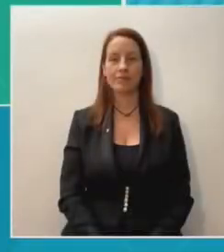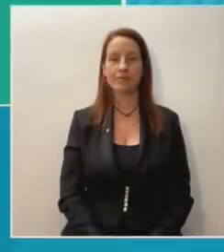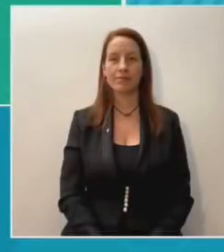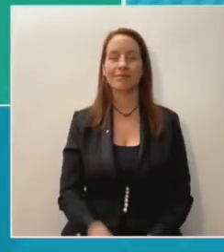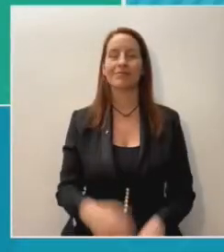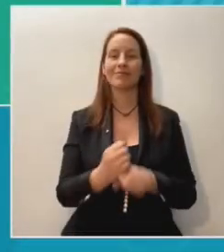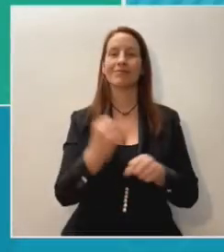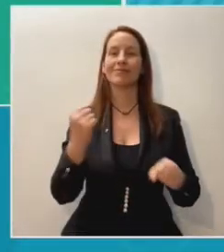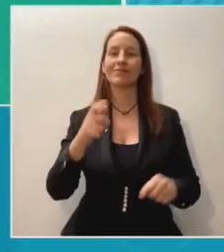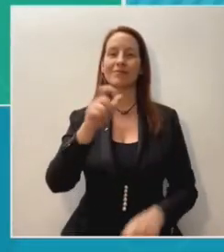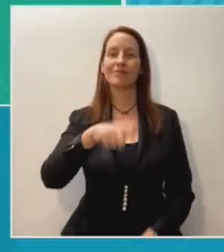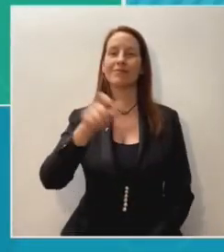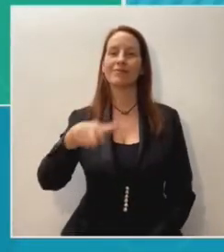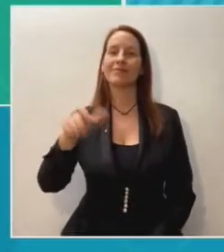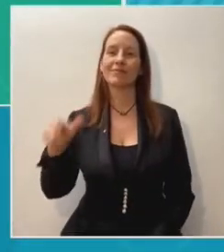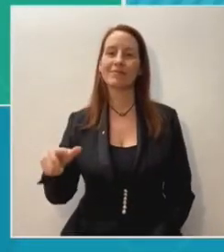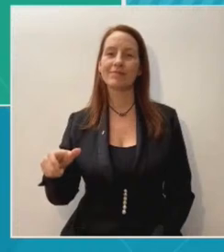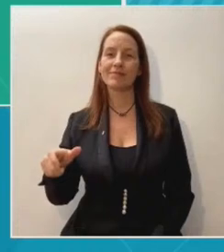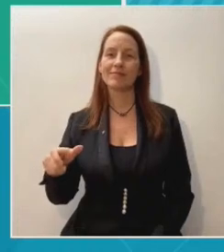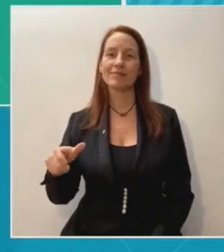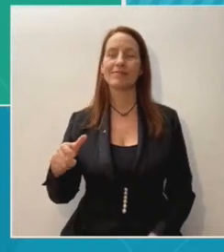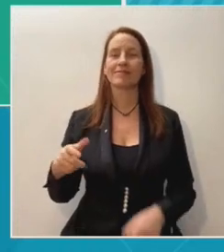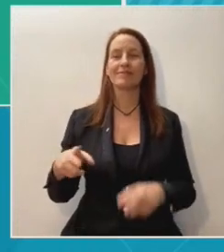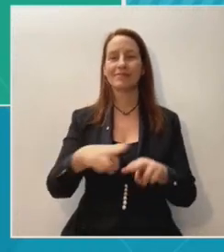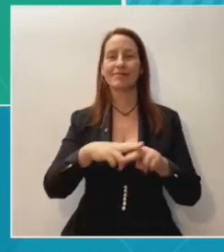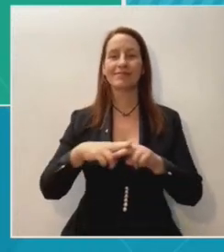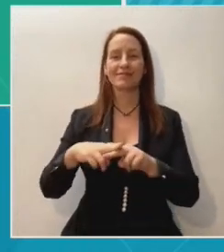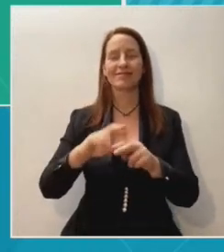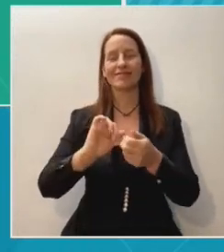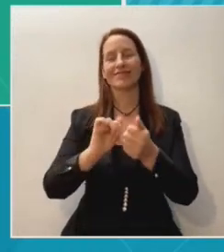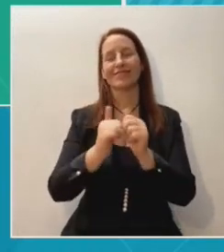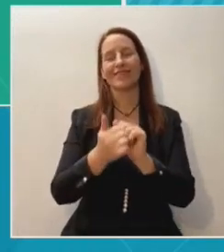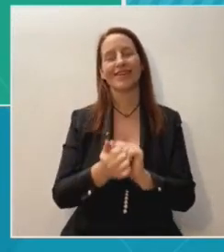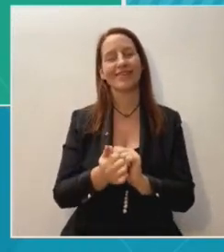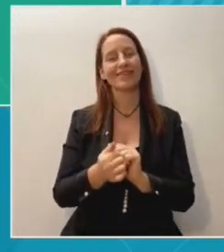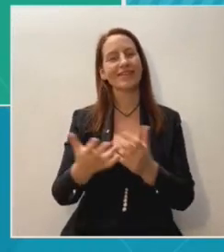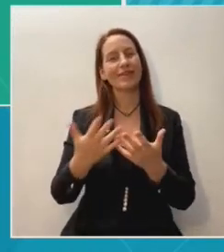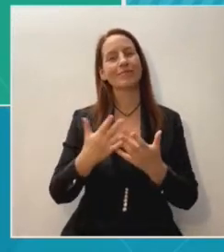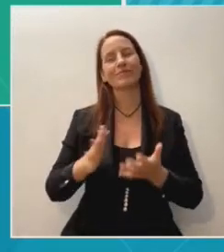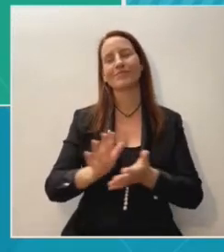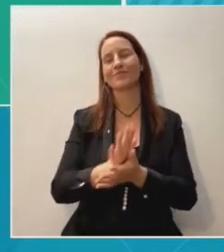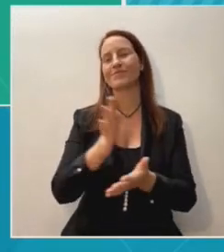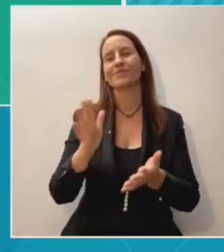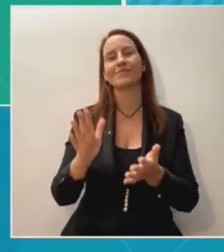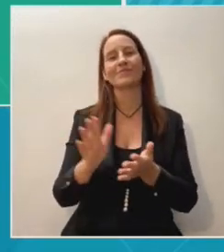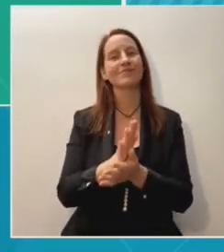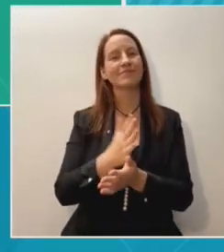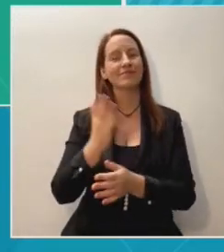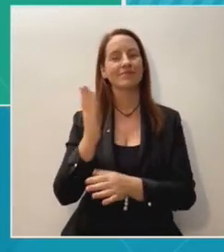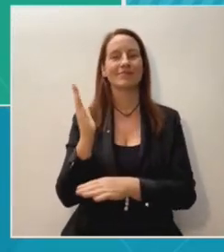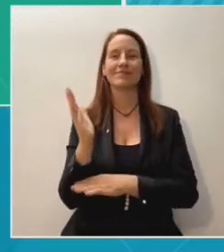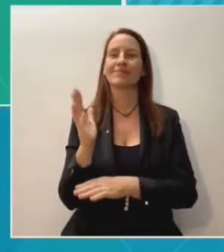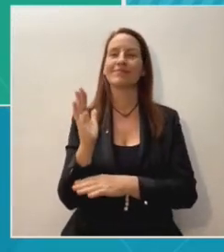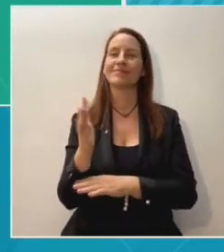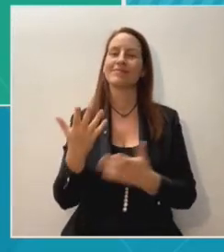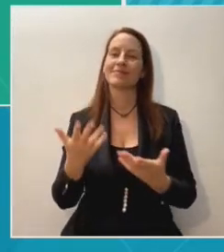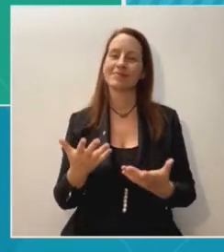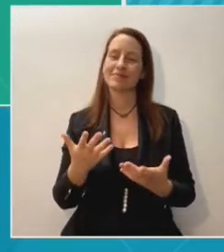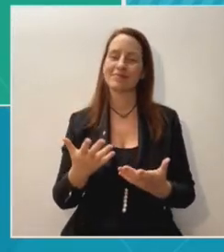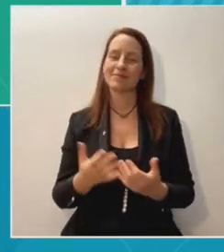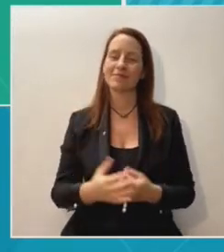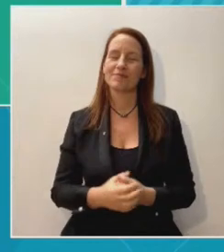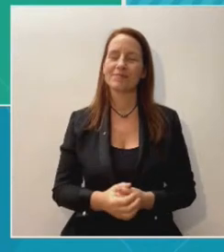Graduates, families and friends, it gives me enormous pleasure to address you all today. This year,